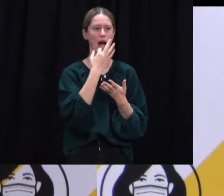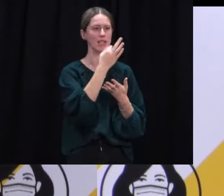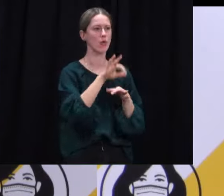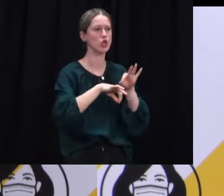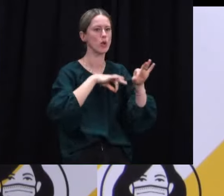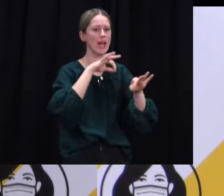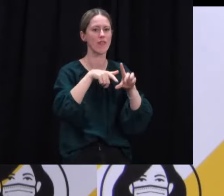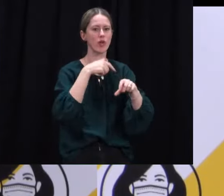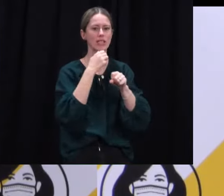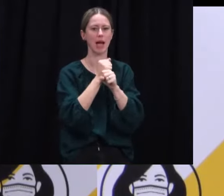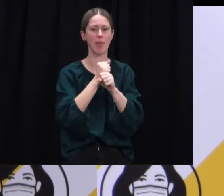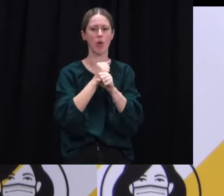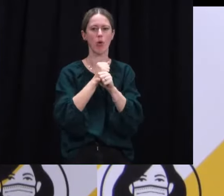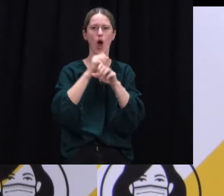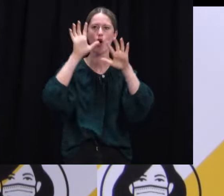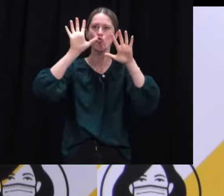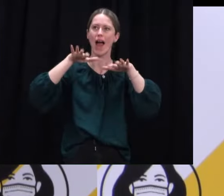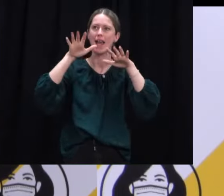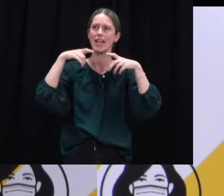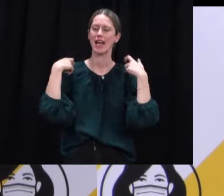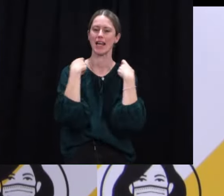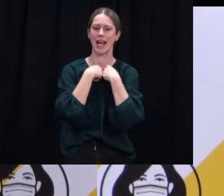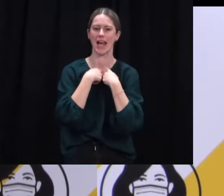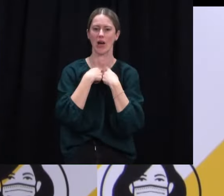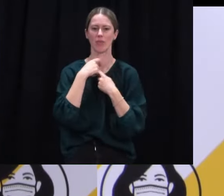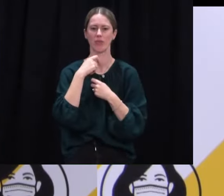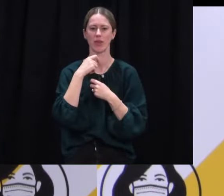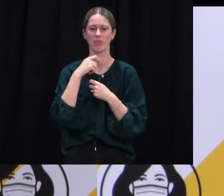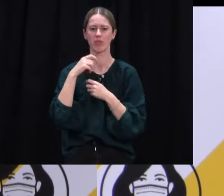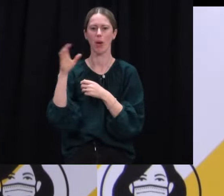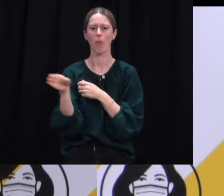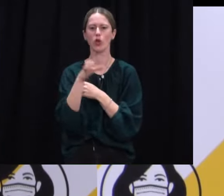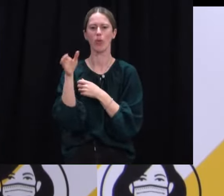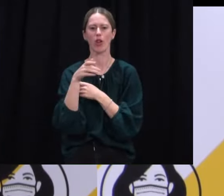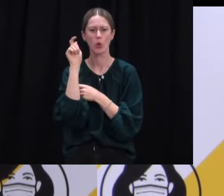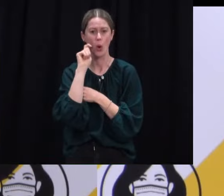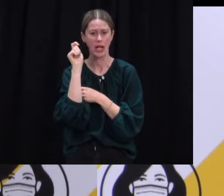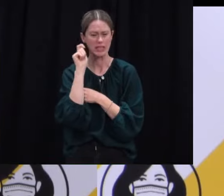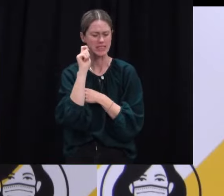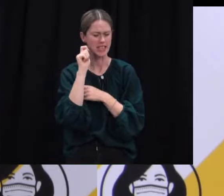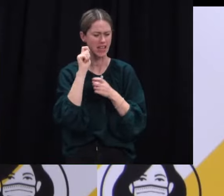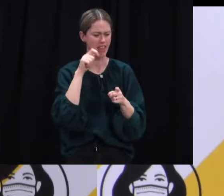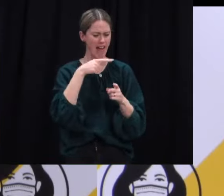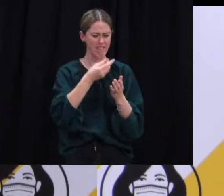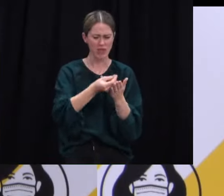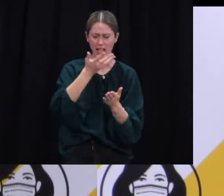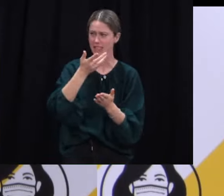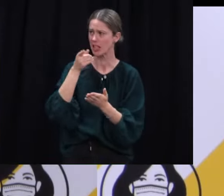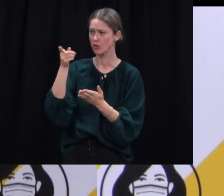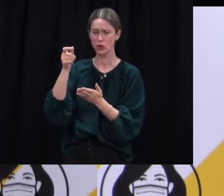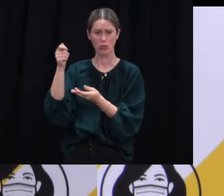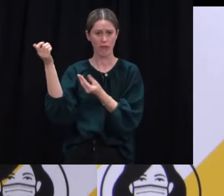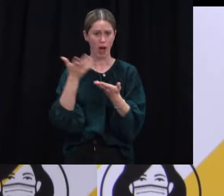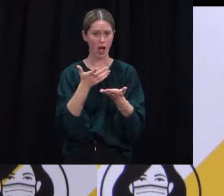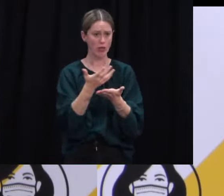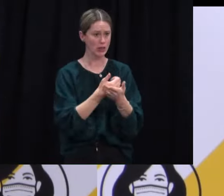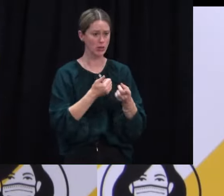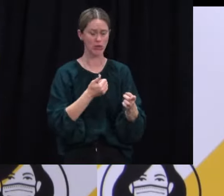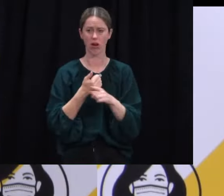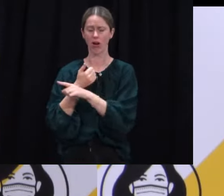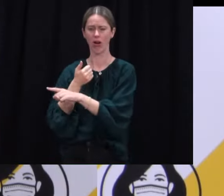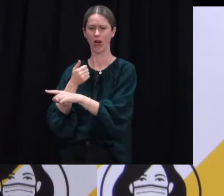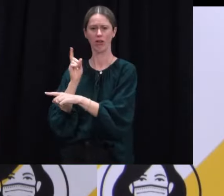like weather gear. They've got no money for portaloos. Are you in conversations with them, and will you be giving them more resources? Look, it's the first